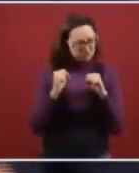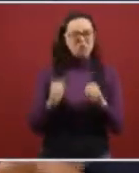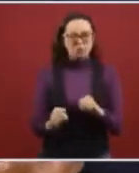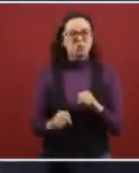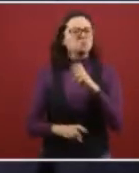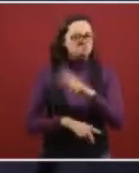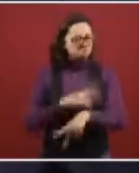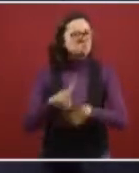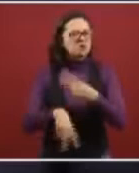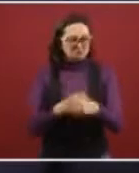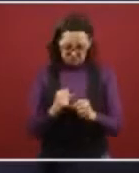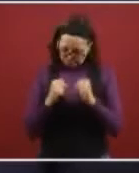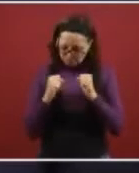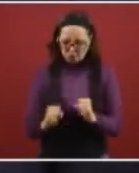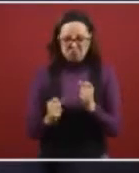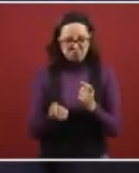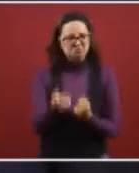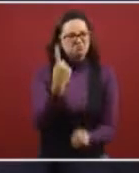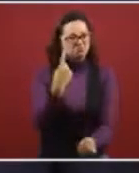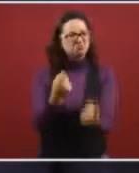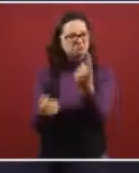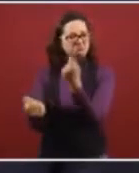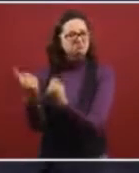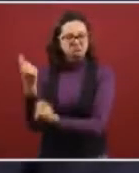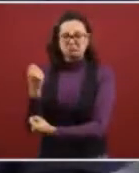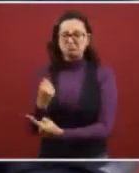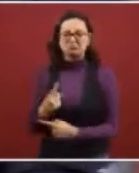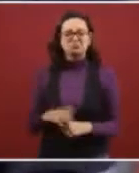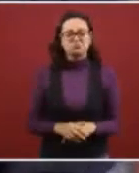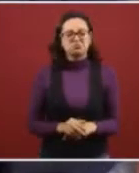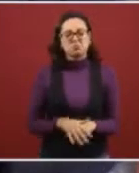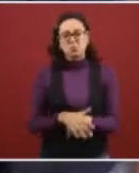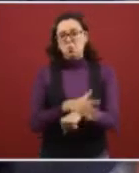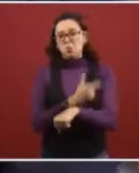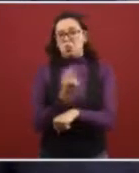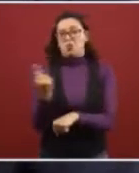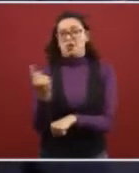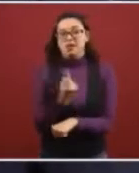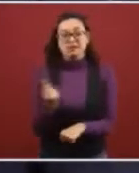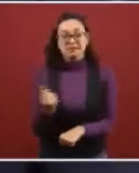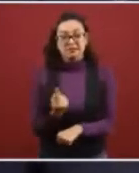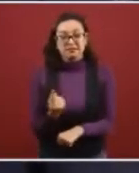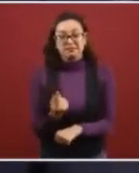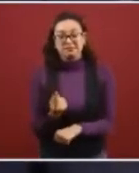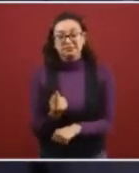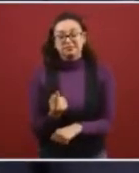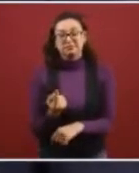these things. Porque because